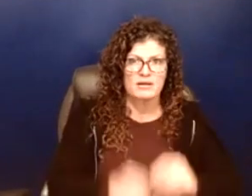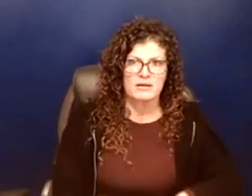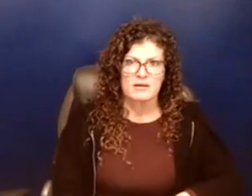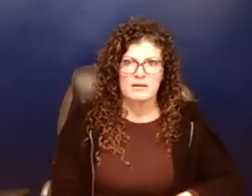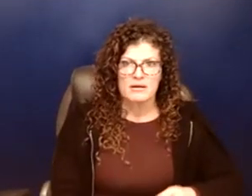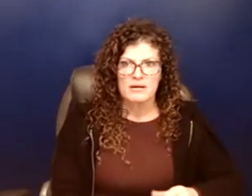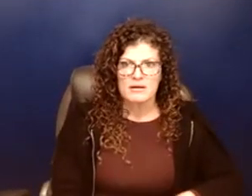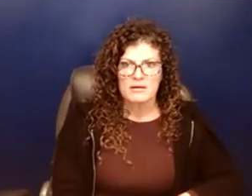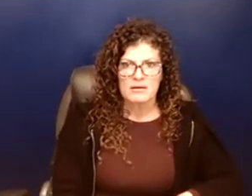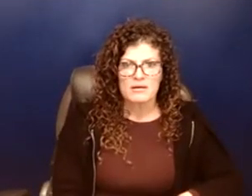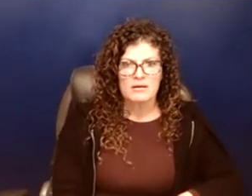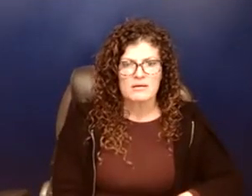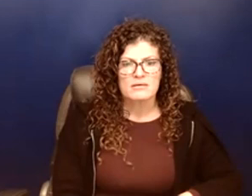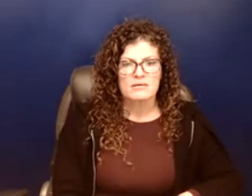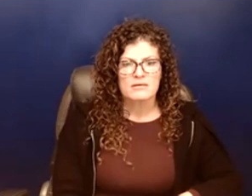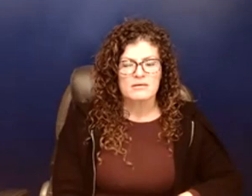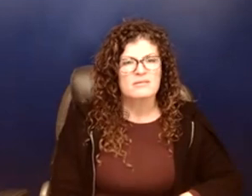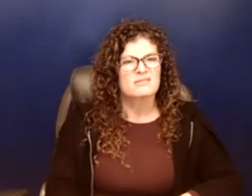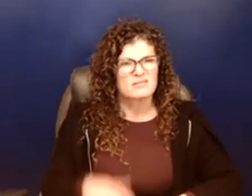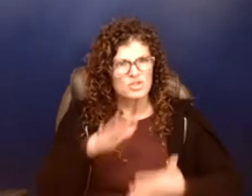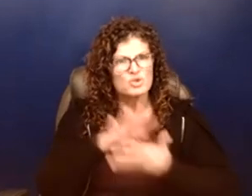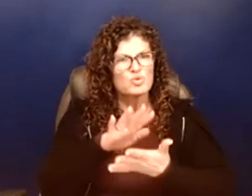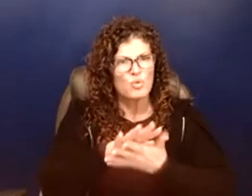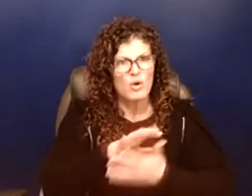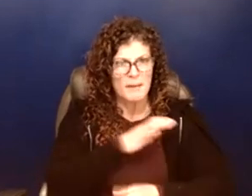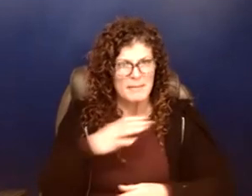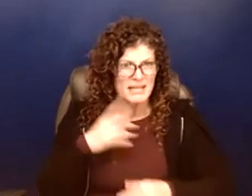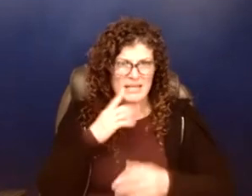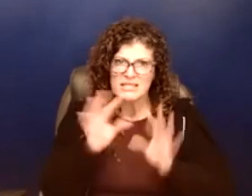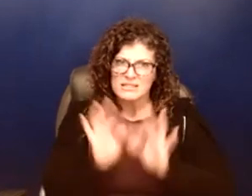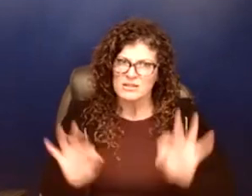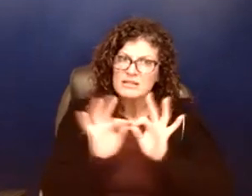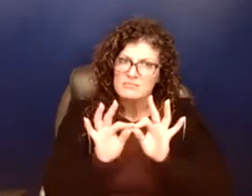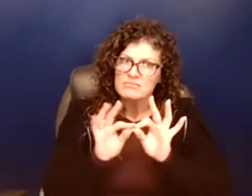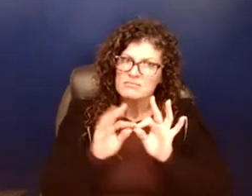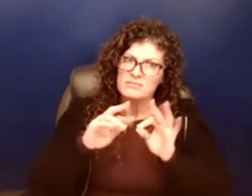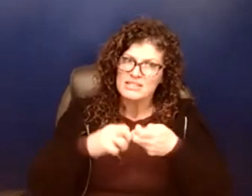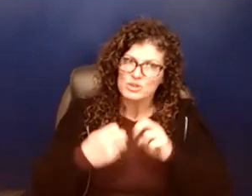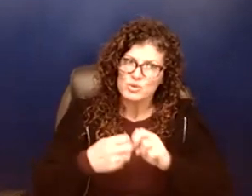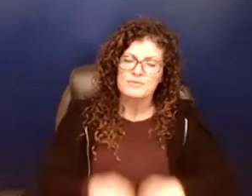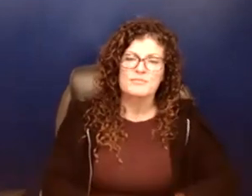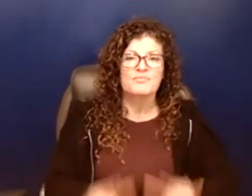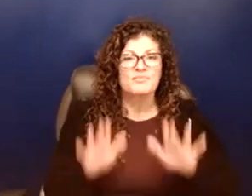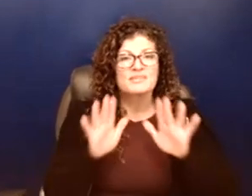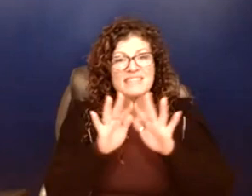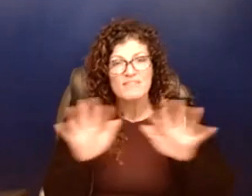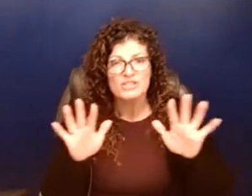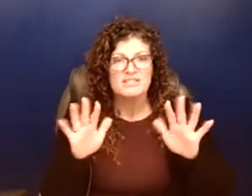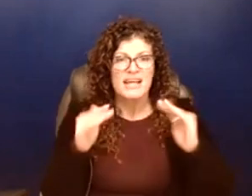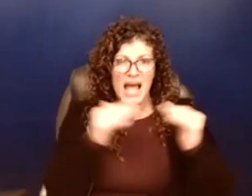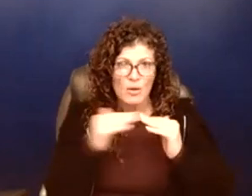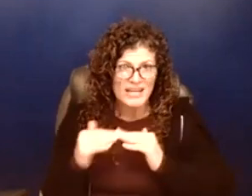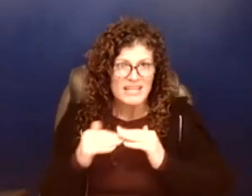I think the elected school committee is a crucial issue. I think that diversity, equity, inclusion, a